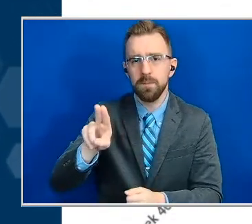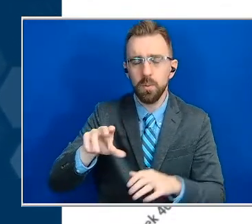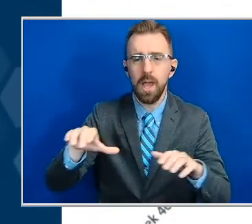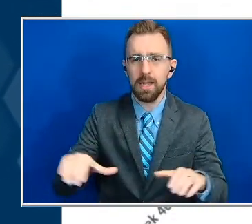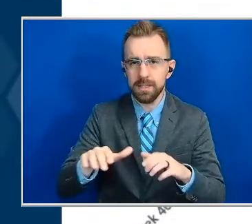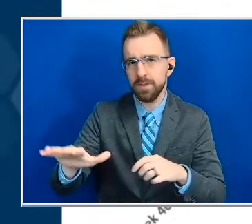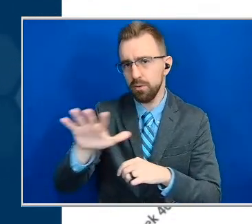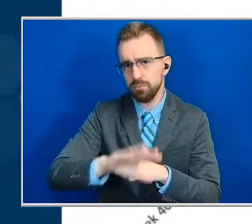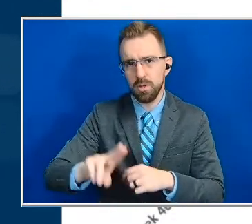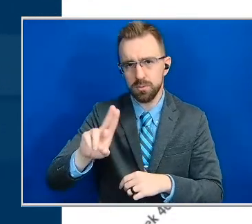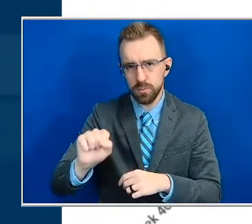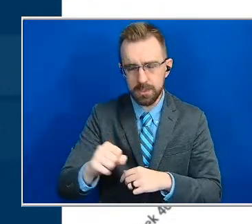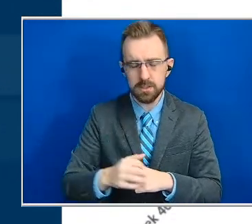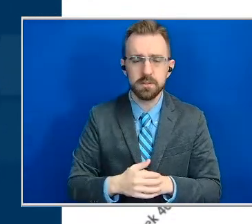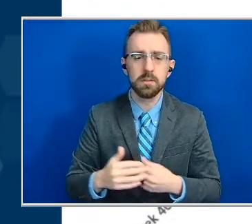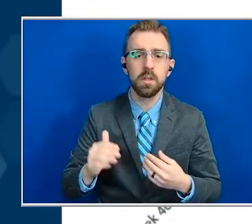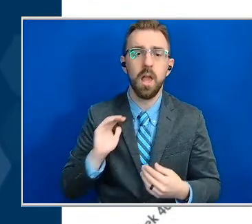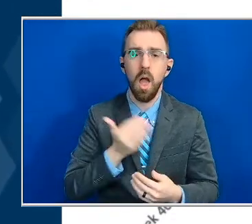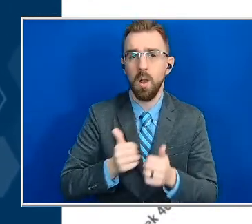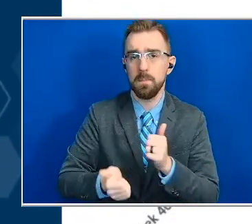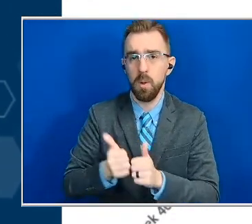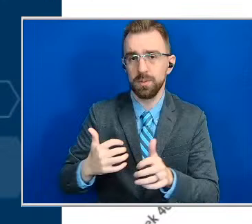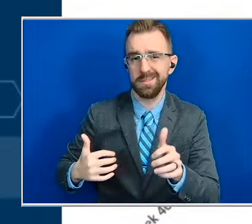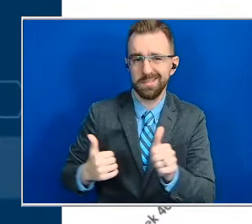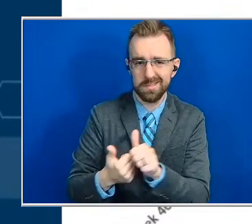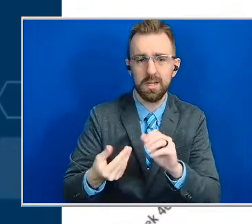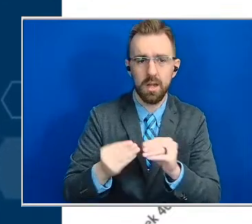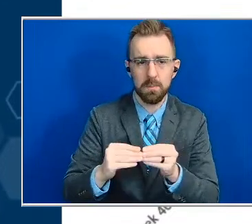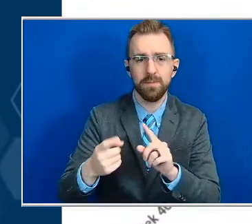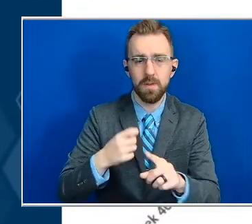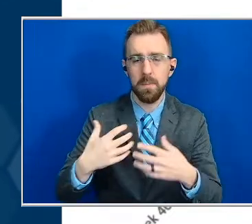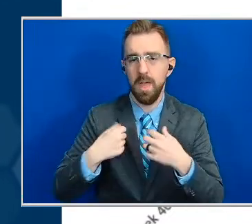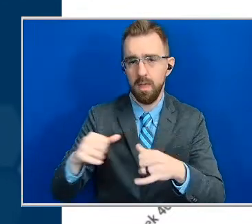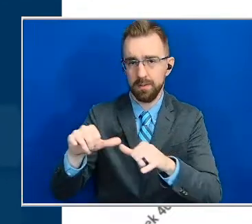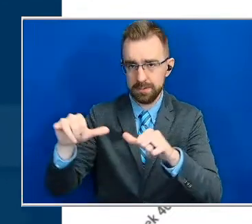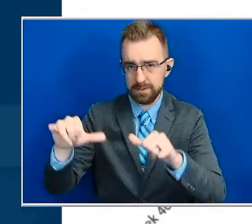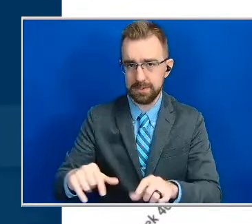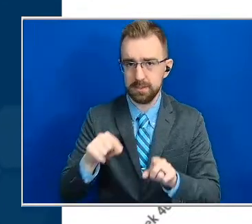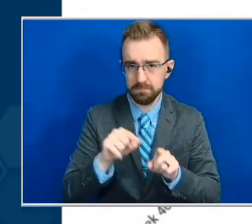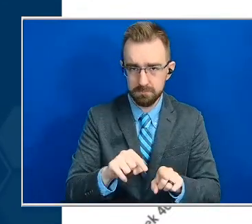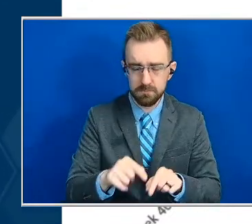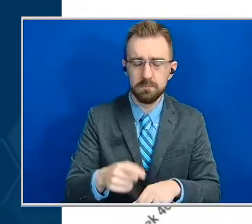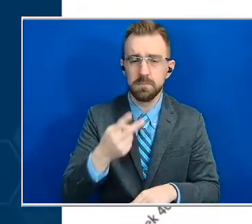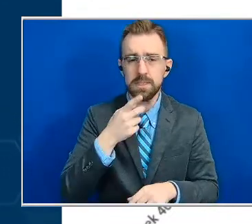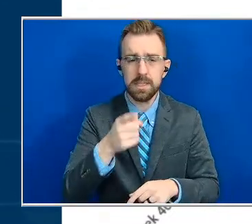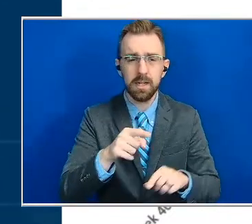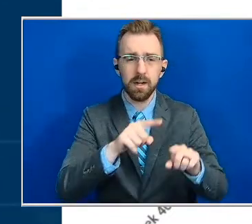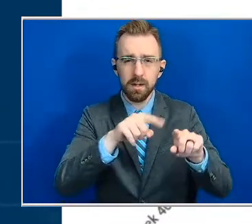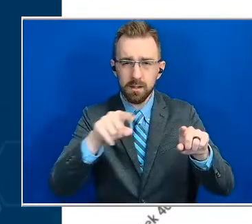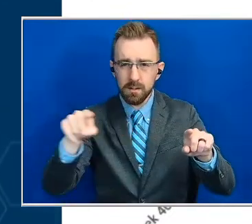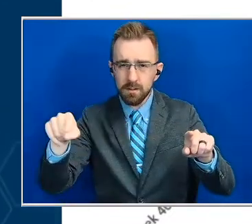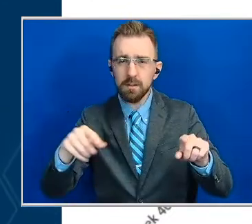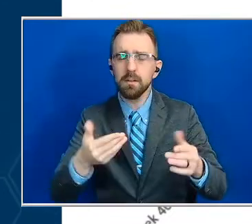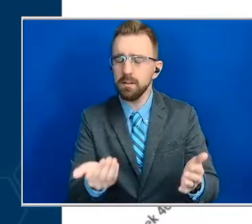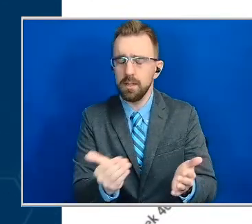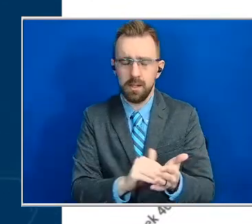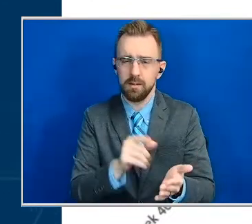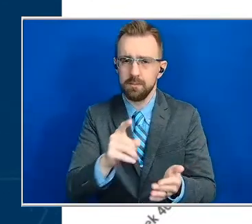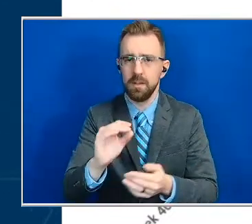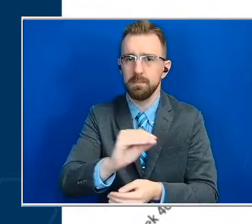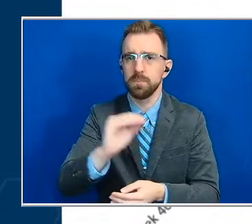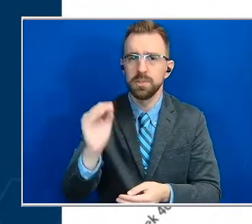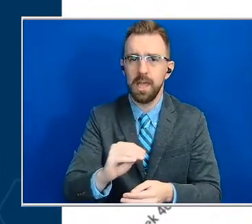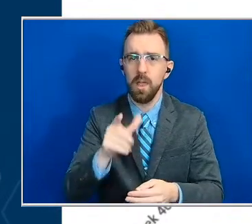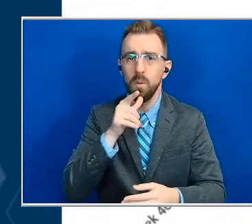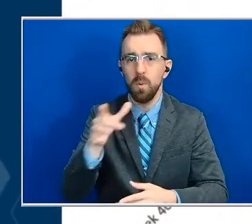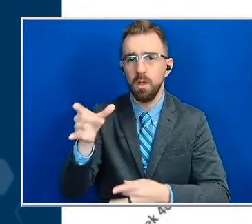We have our most updated numbers from the health system, and as you can see here in this graph, this is again, percent positive graph. So